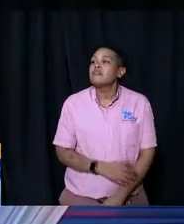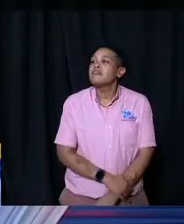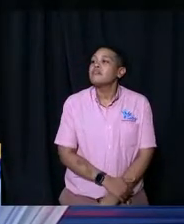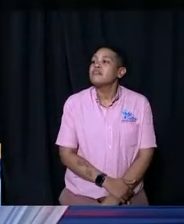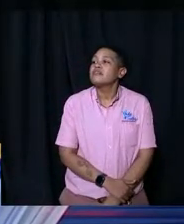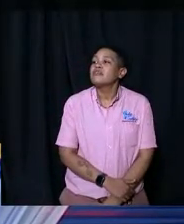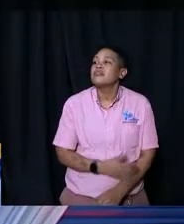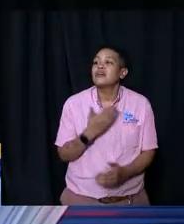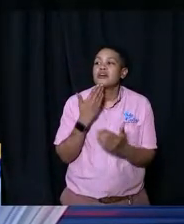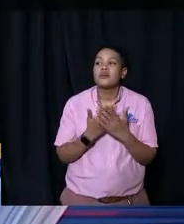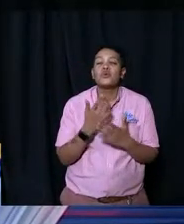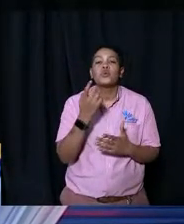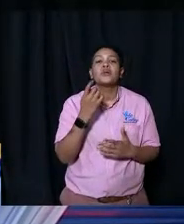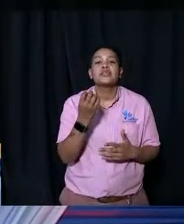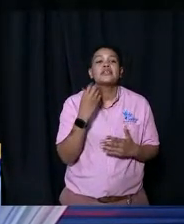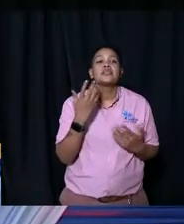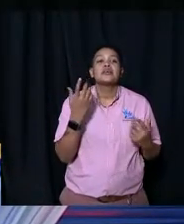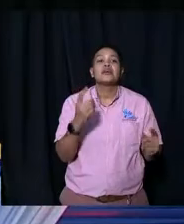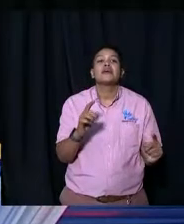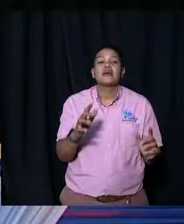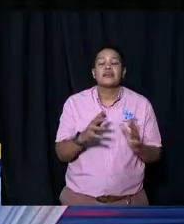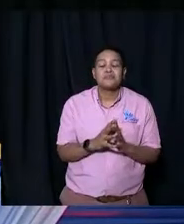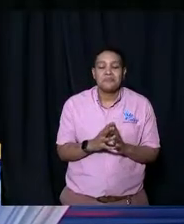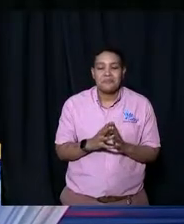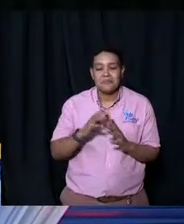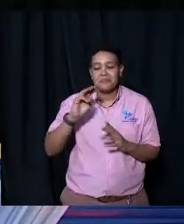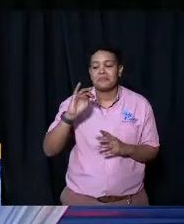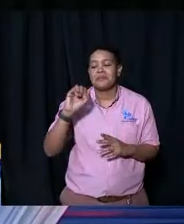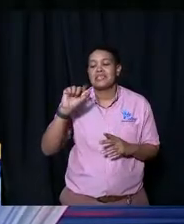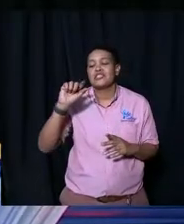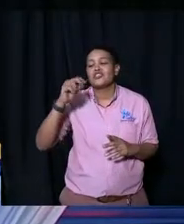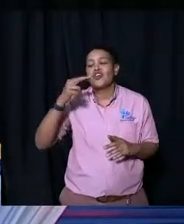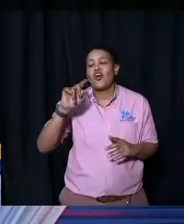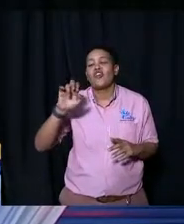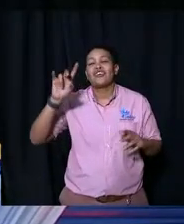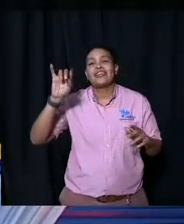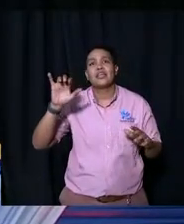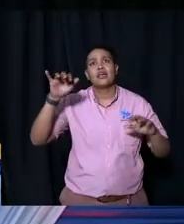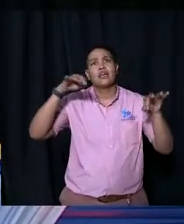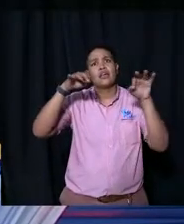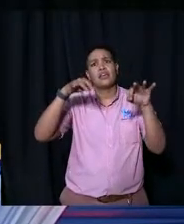very good question, and Ms. Guthrie did go quite a